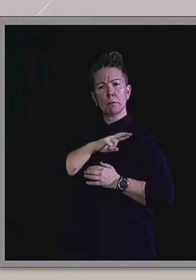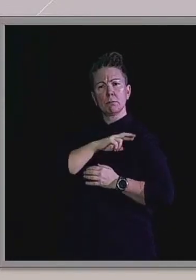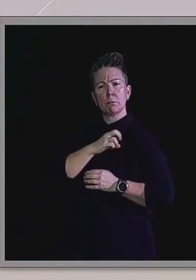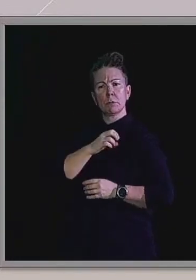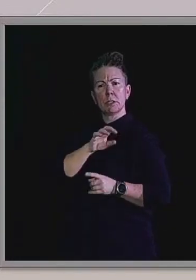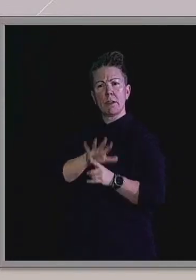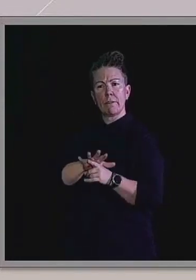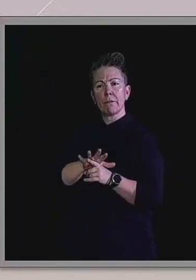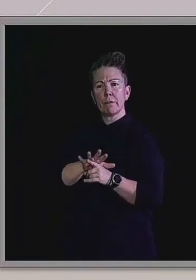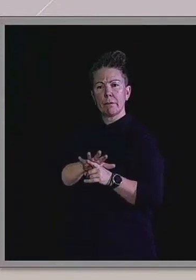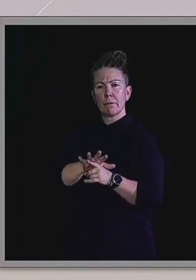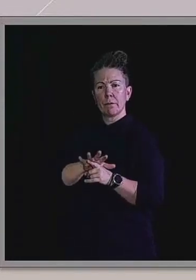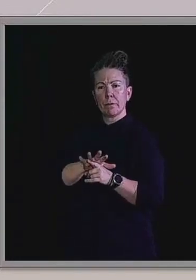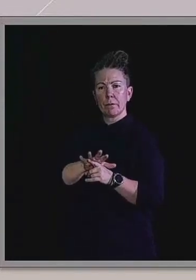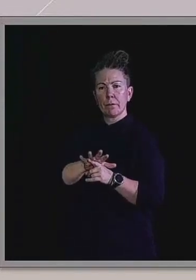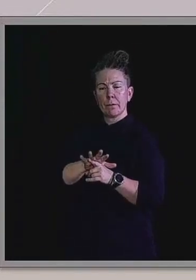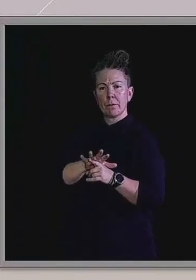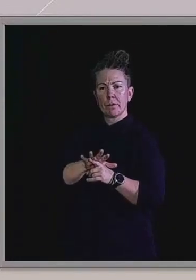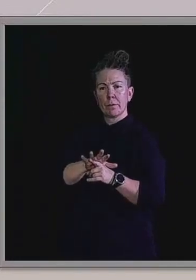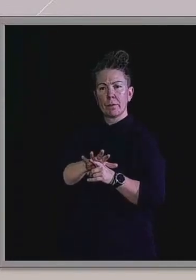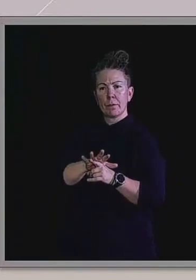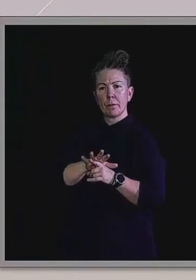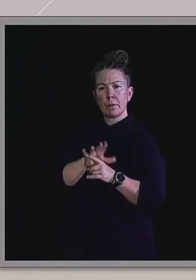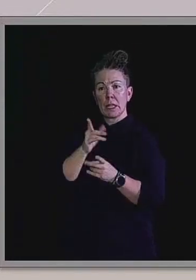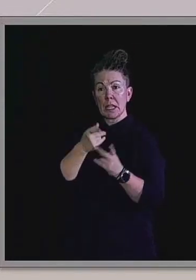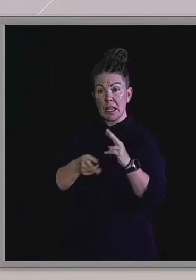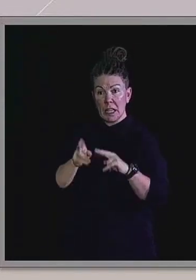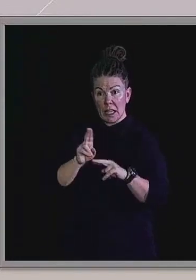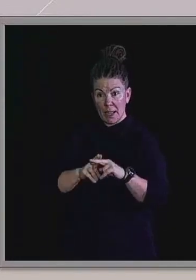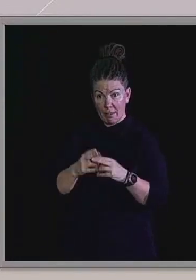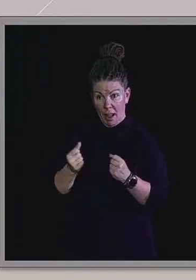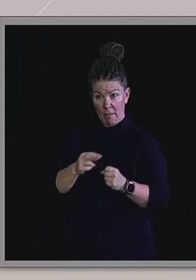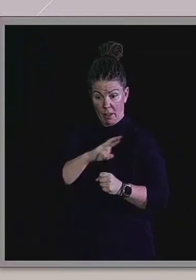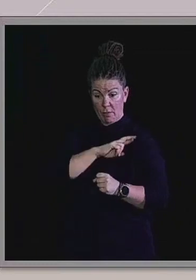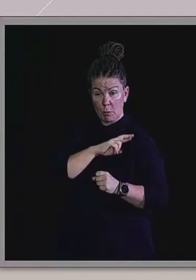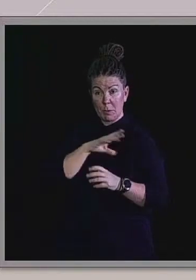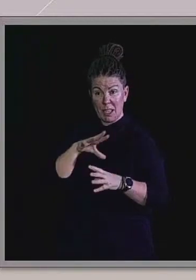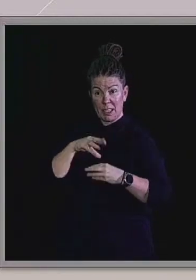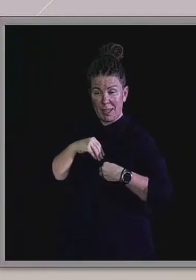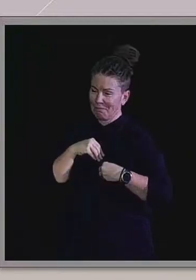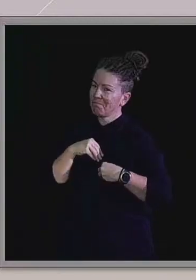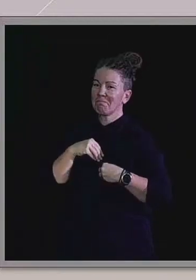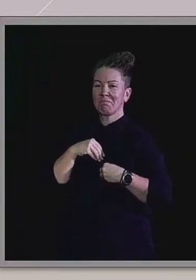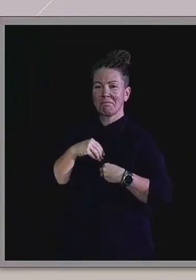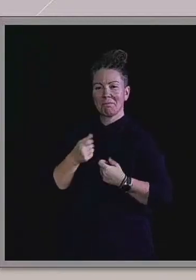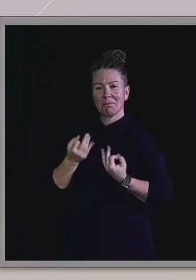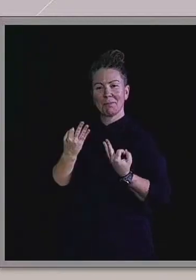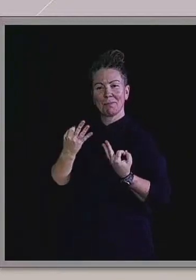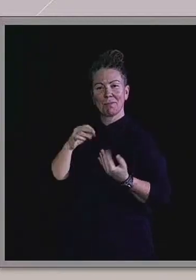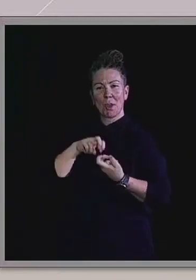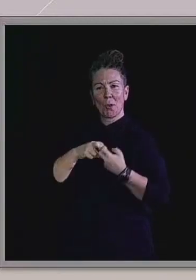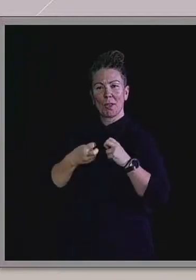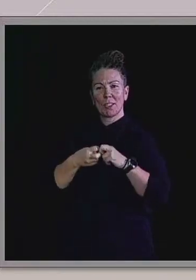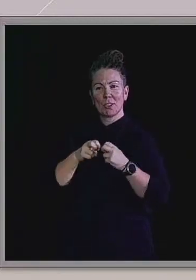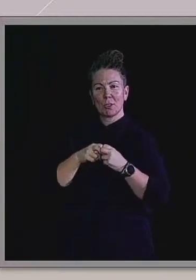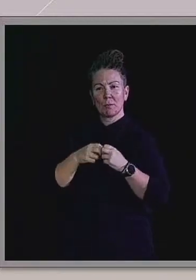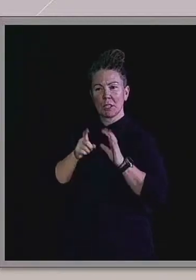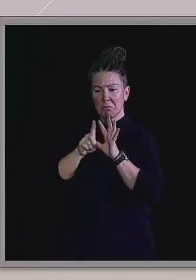as well as the responsibility. And if they had that, then we had no problem then standing up for against anything or